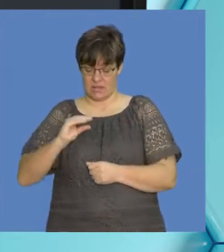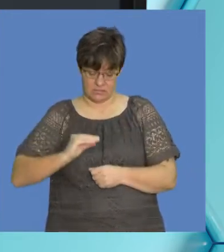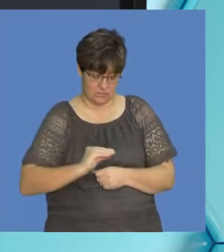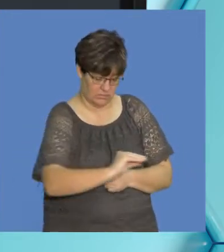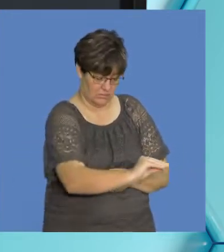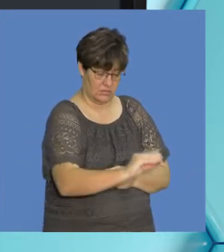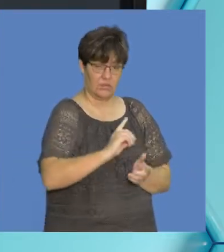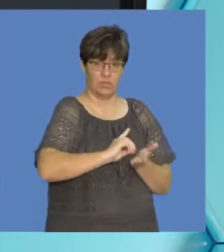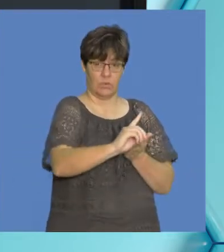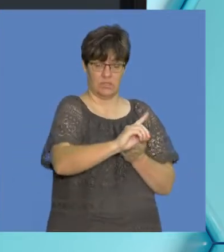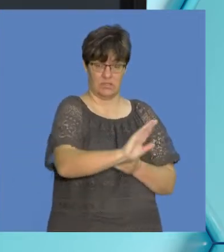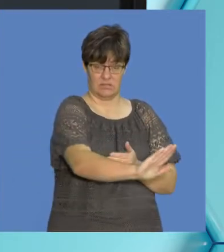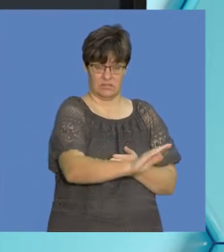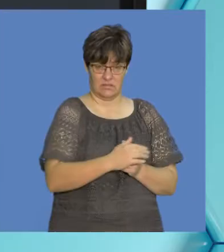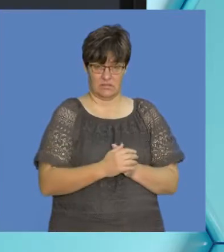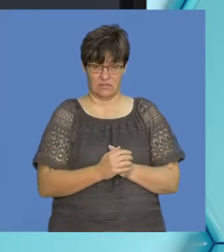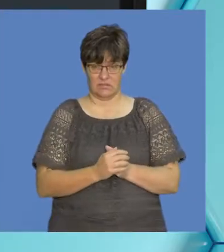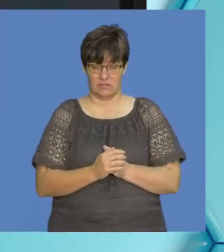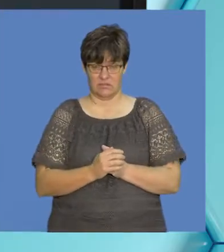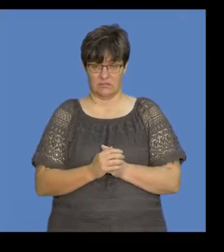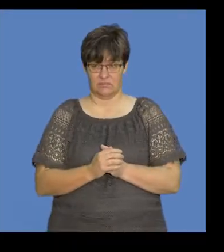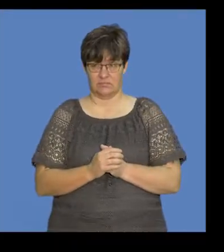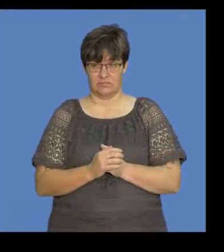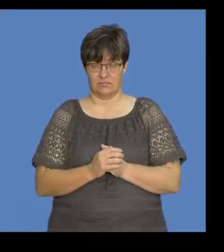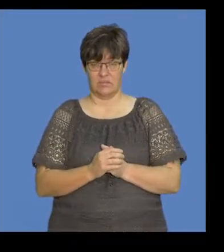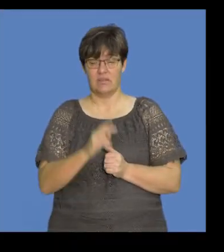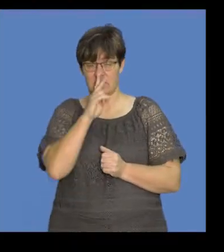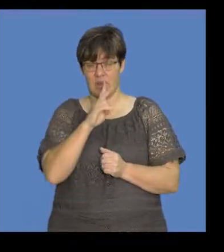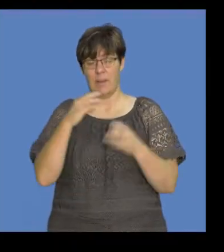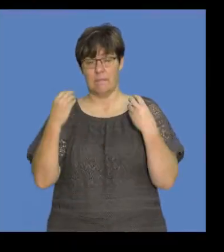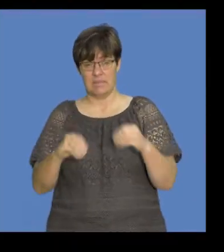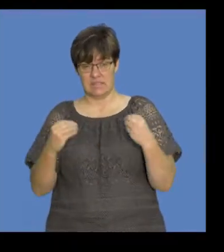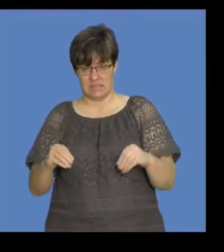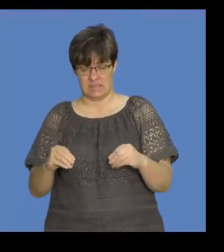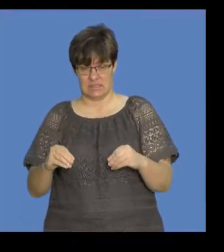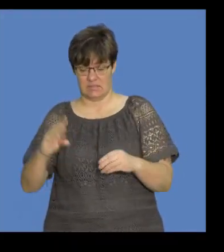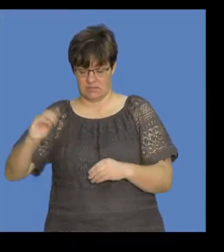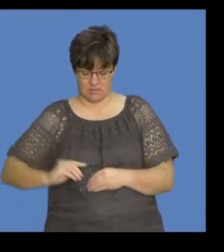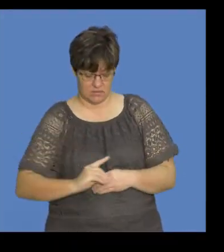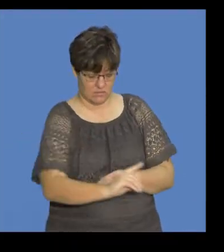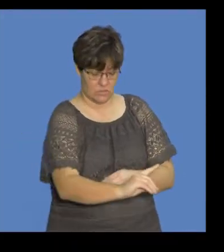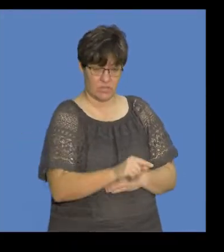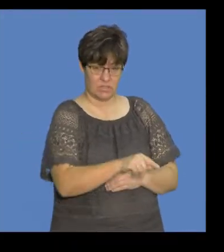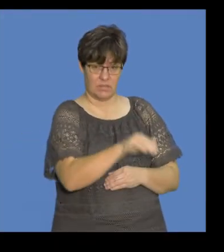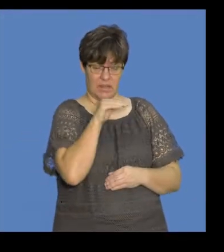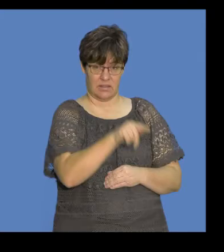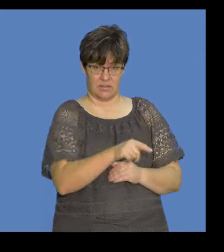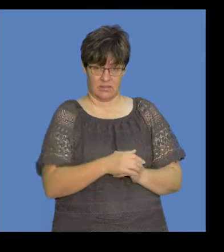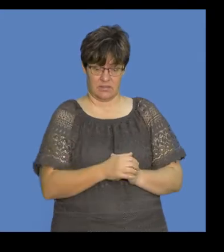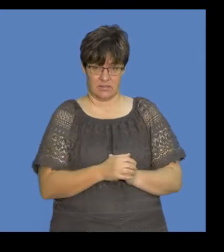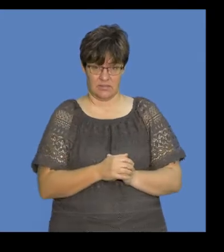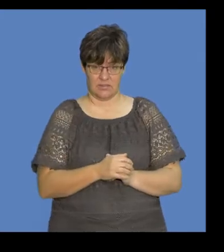the bank, right? So you can see the movement of cash from the business, obviously, into the bank. And then what